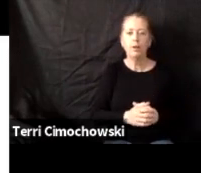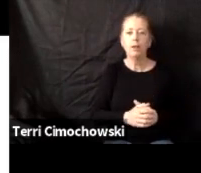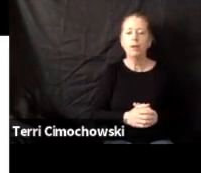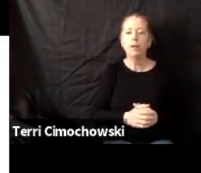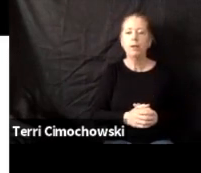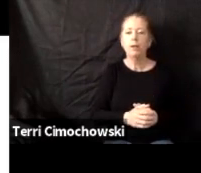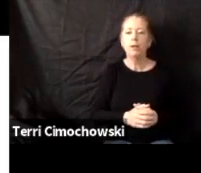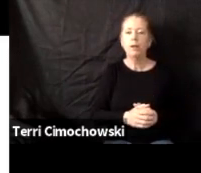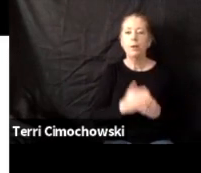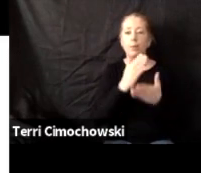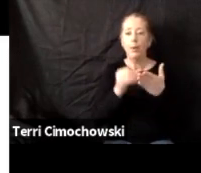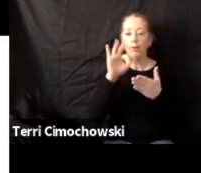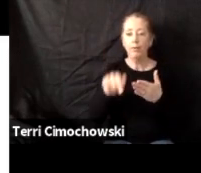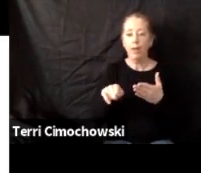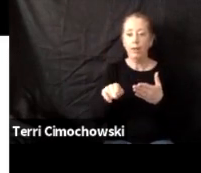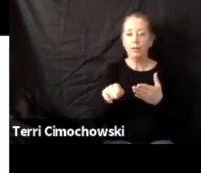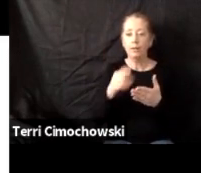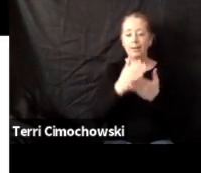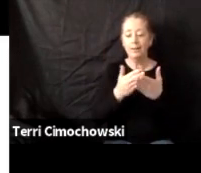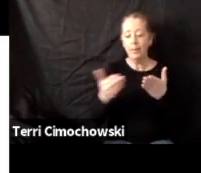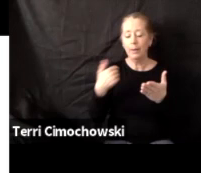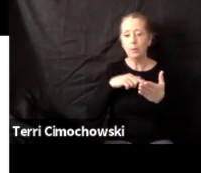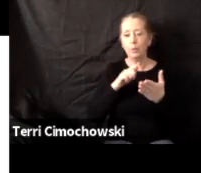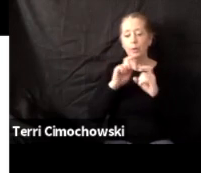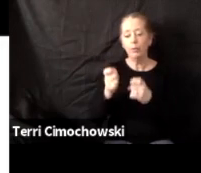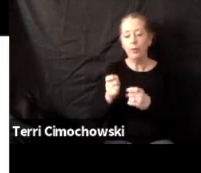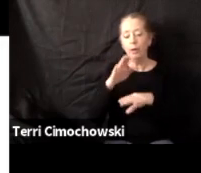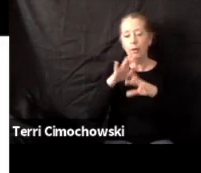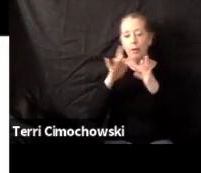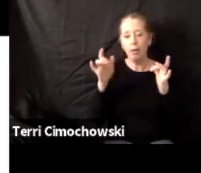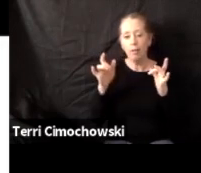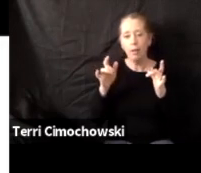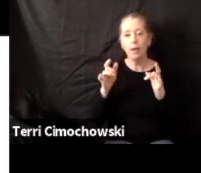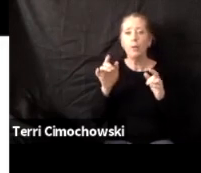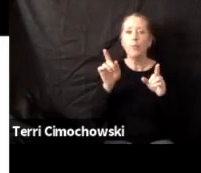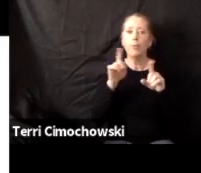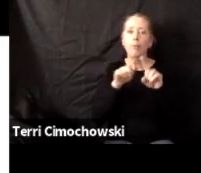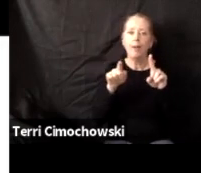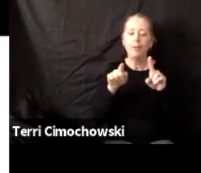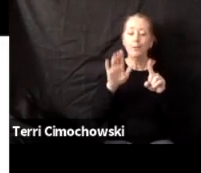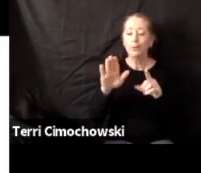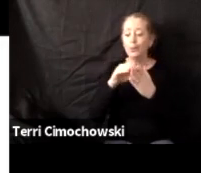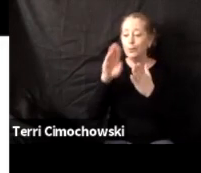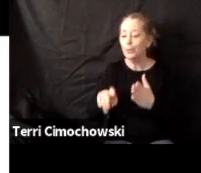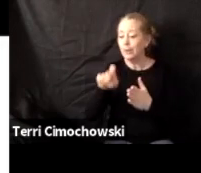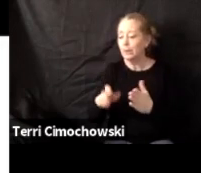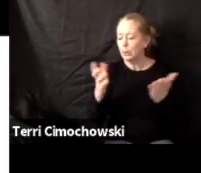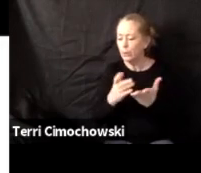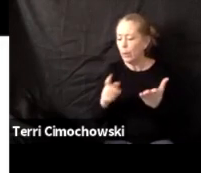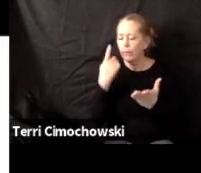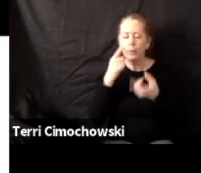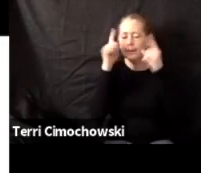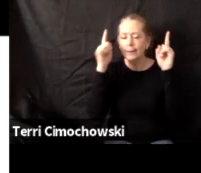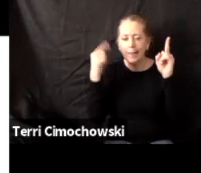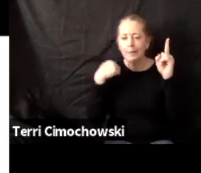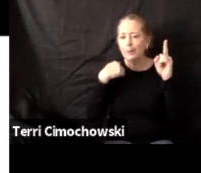So part of it will be some things that we provide online. The other part is what does your student need to be successful? And we're not